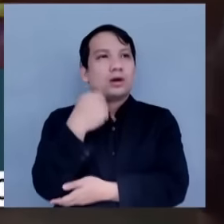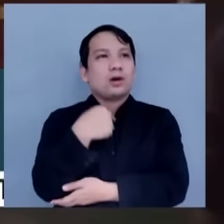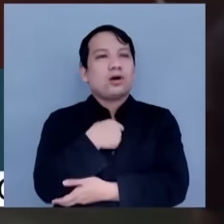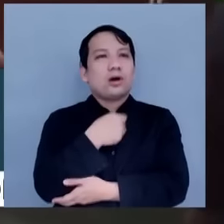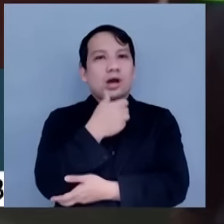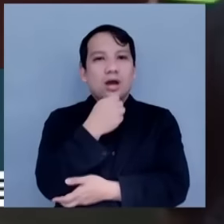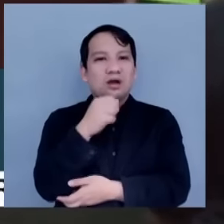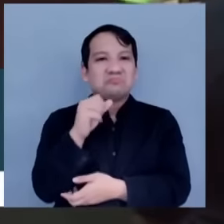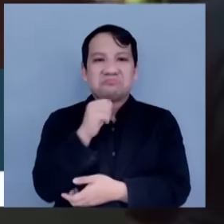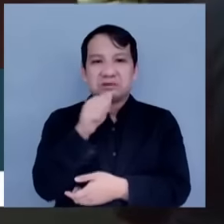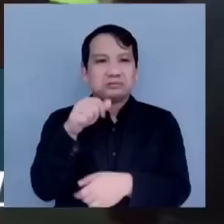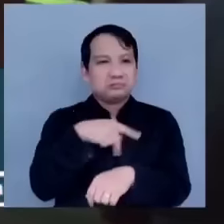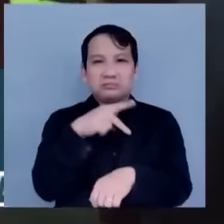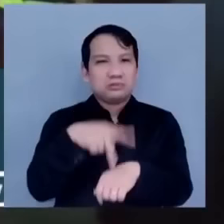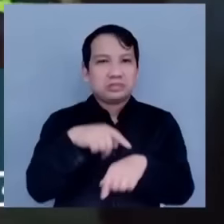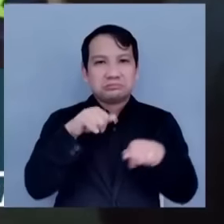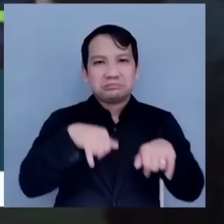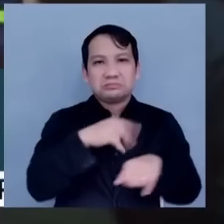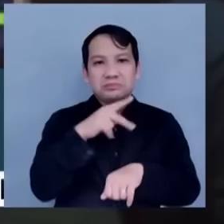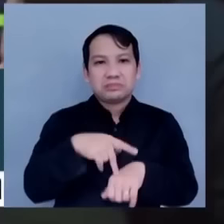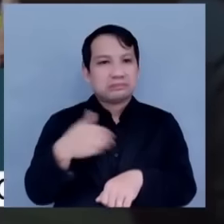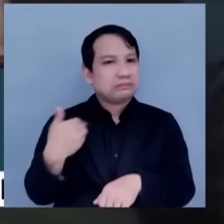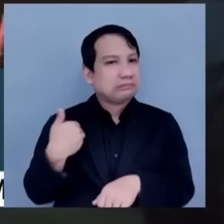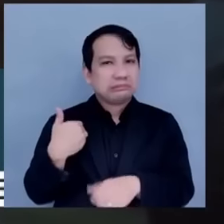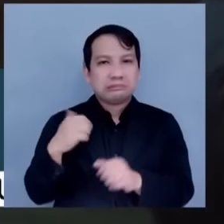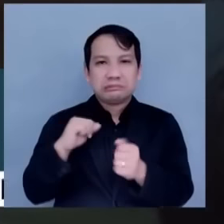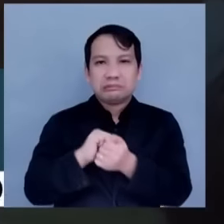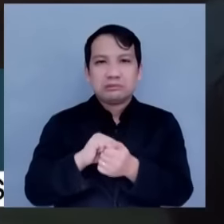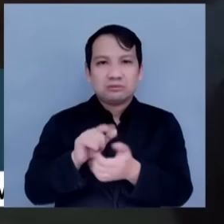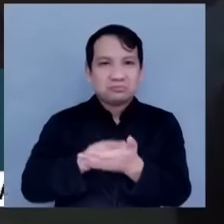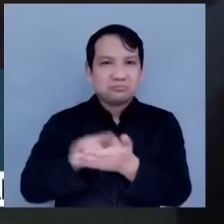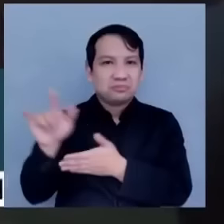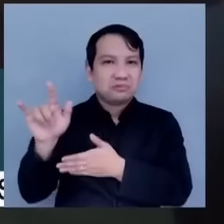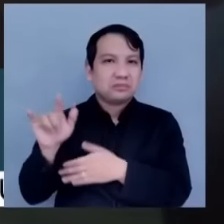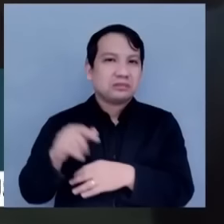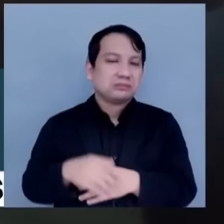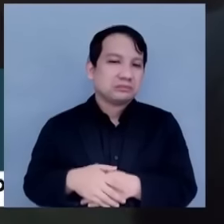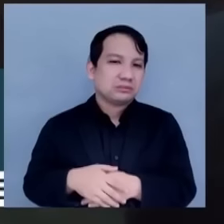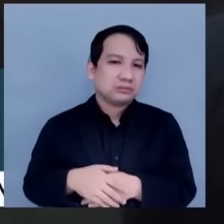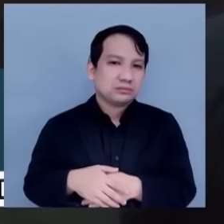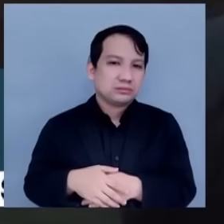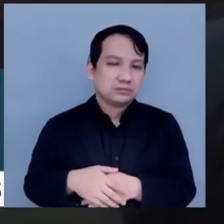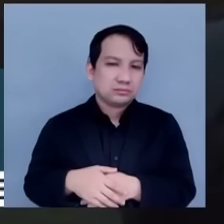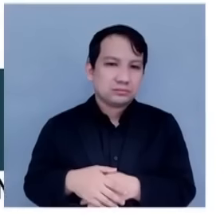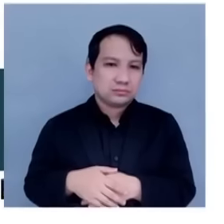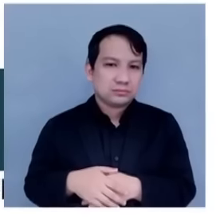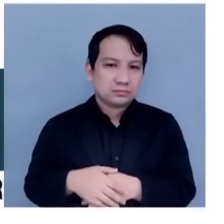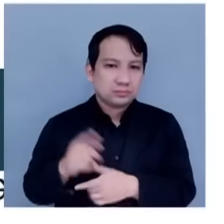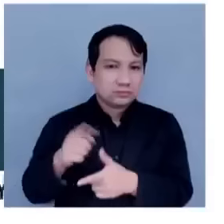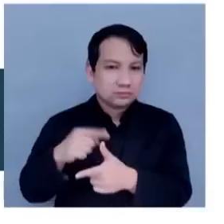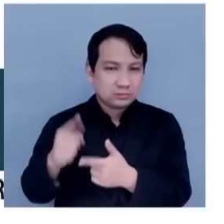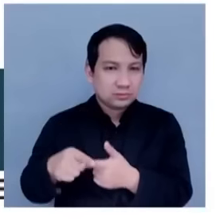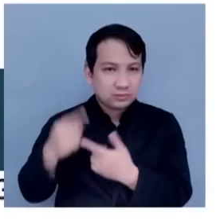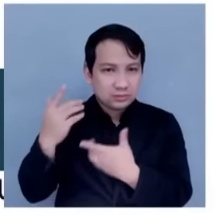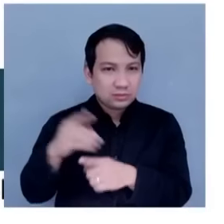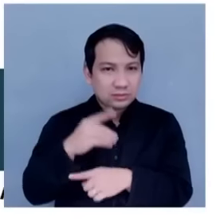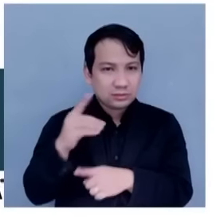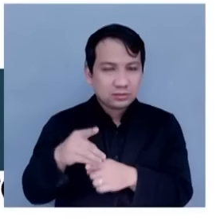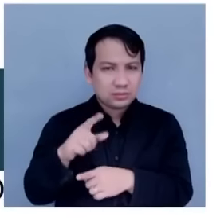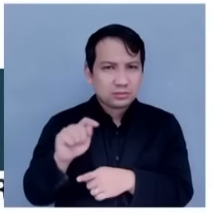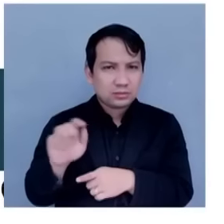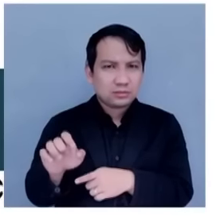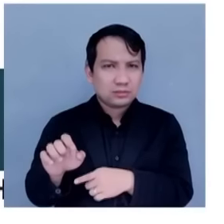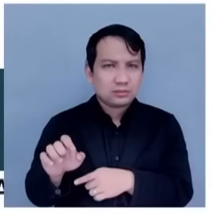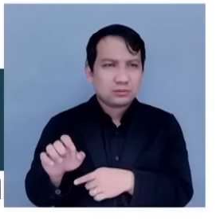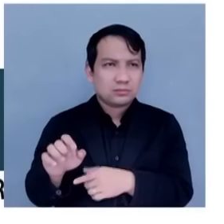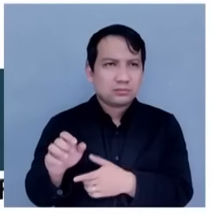pala talaga siya sa Philippines, no, umalis sila. And this was when? Can you give me a date? That